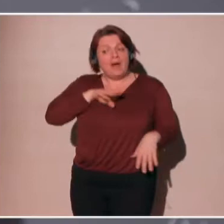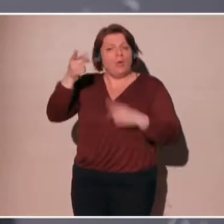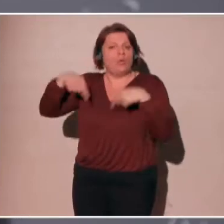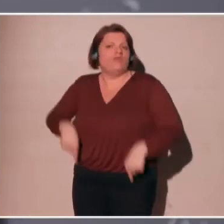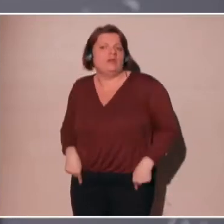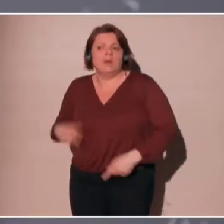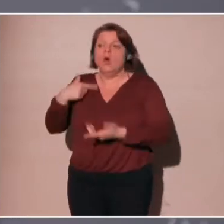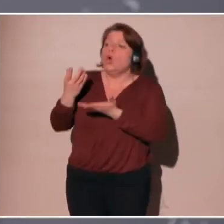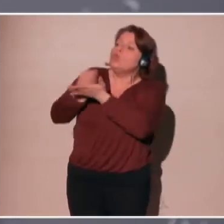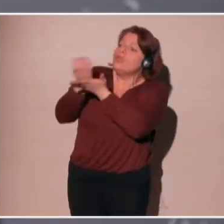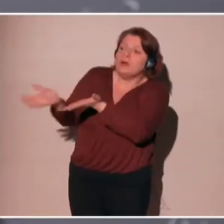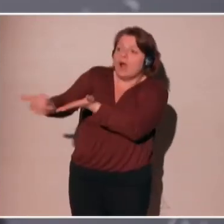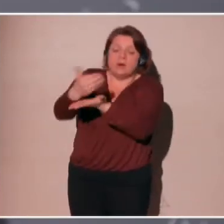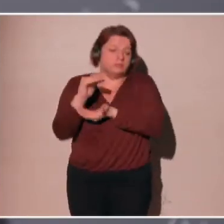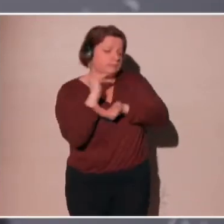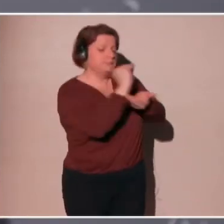have really